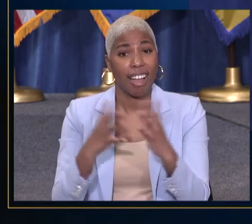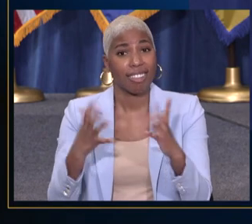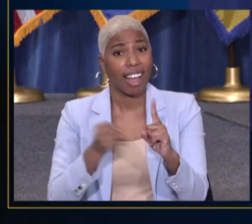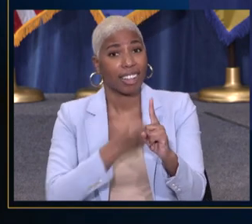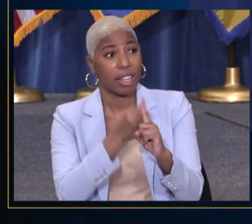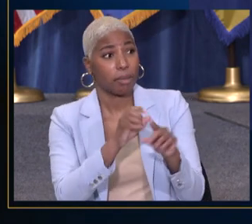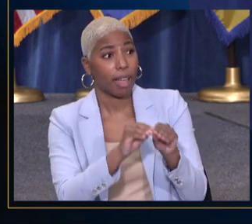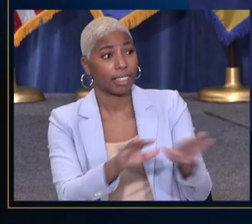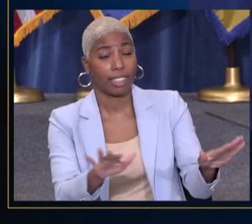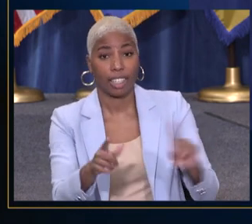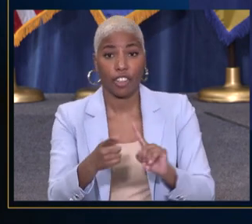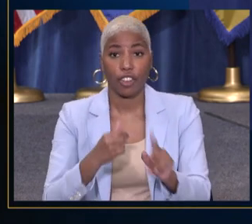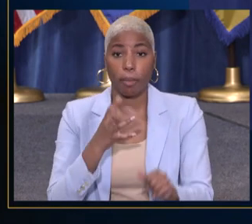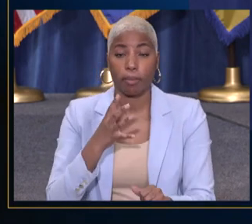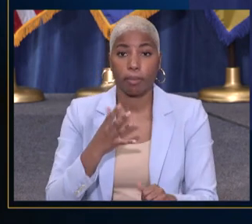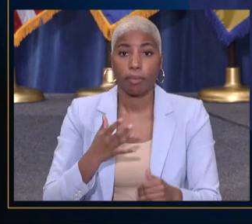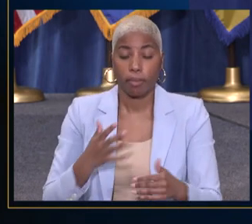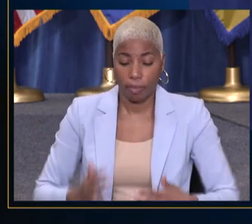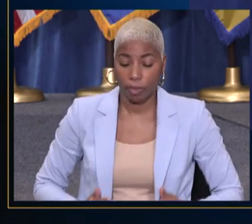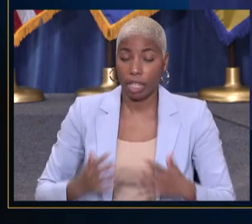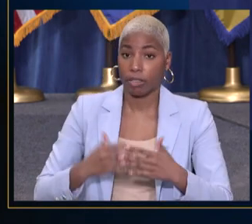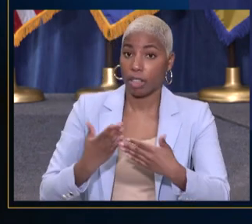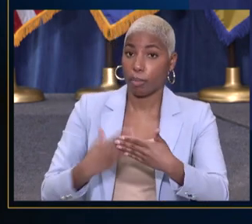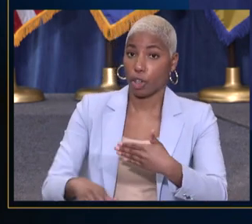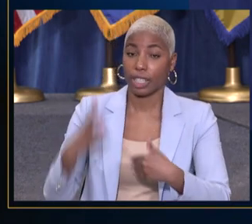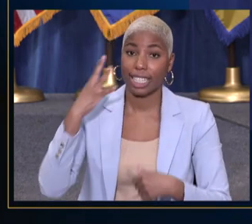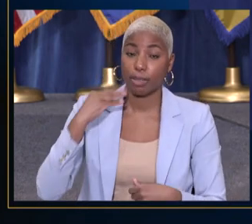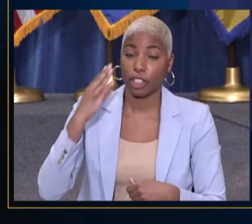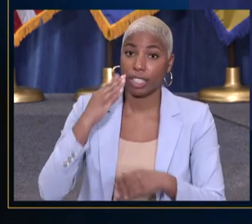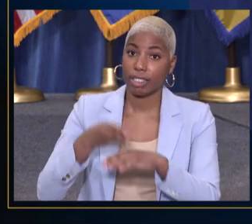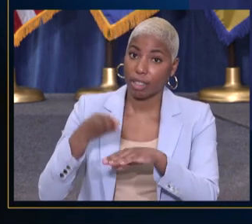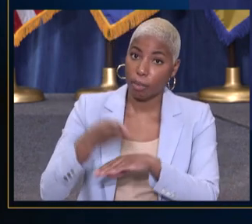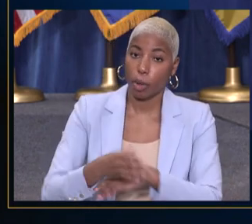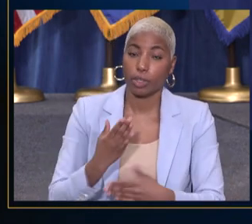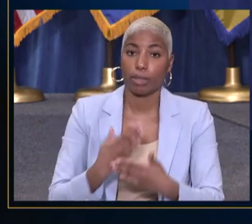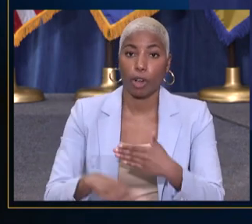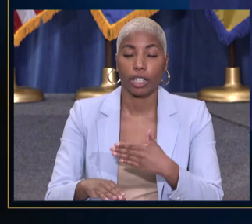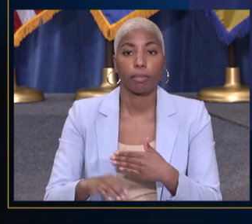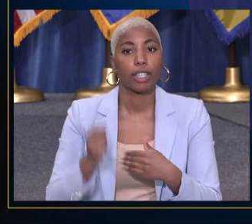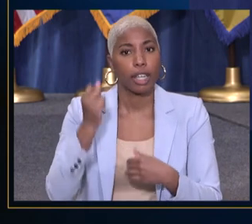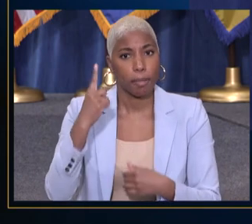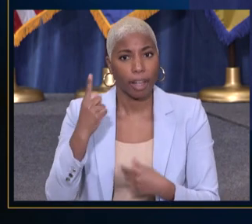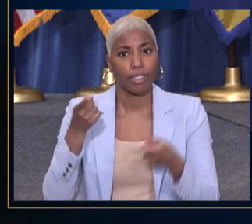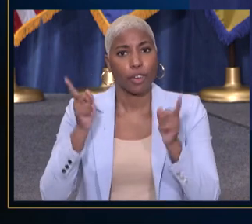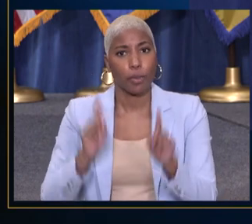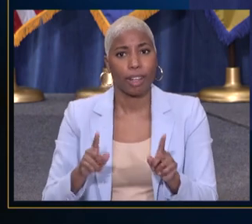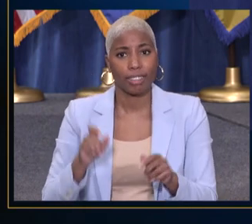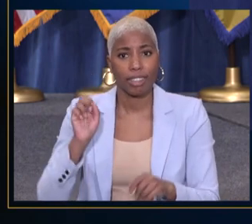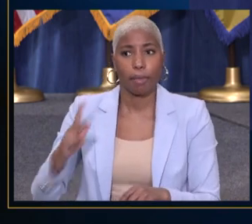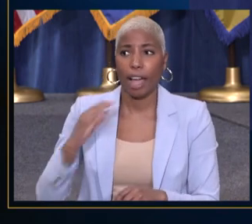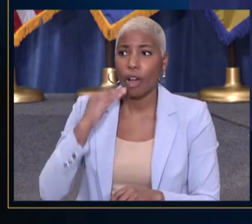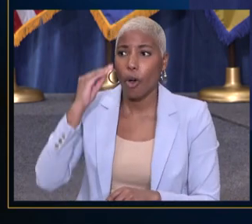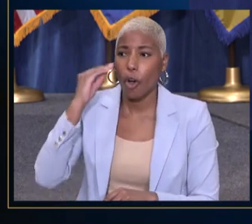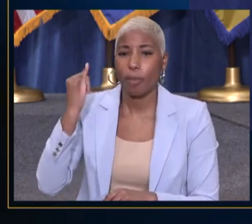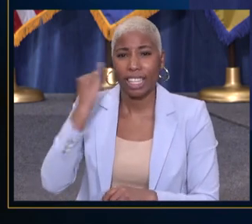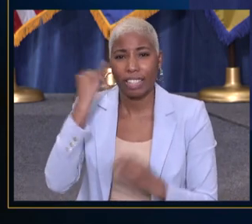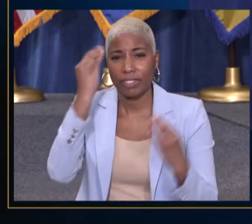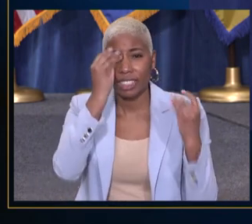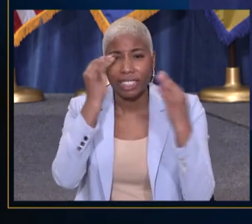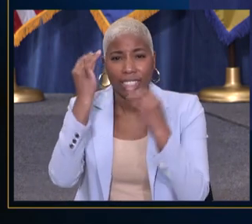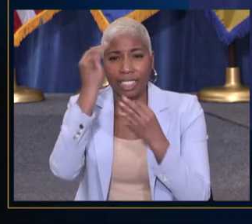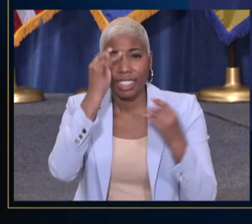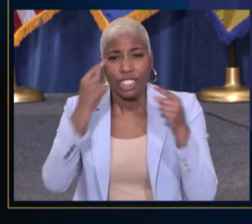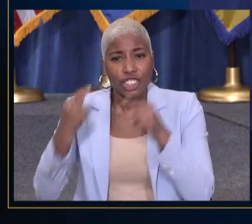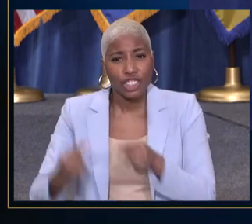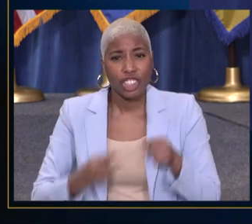is from the birth experiences and postpartum, but it's also when you come home with this life, if you are struggling with some of the other impacts